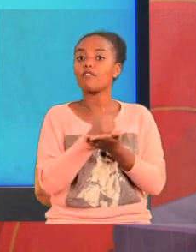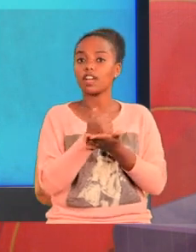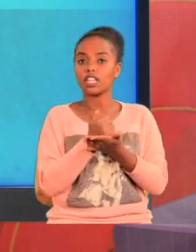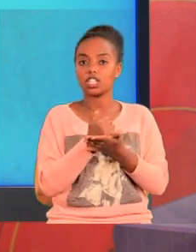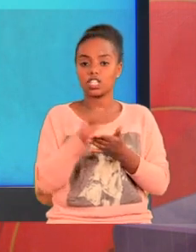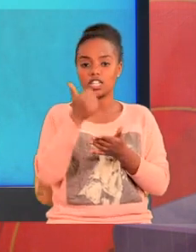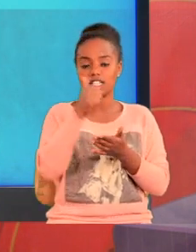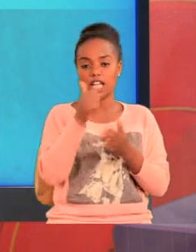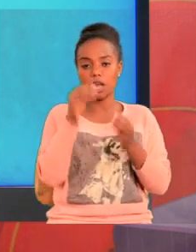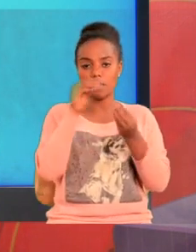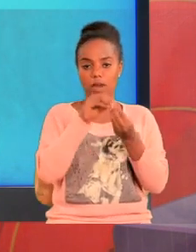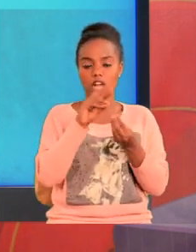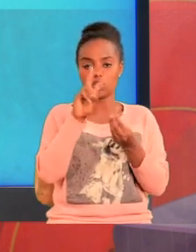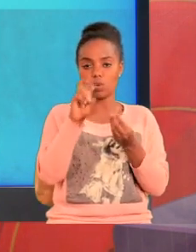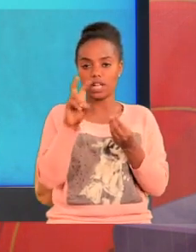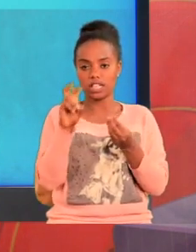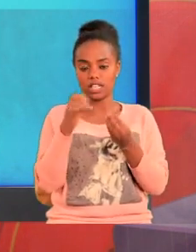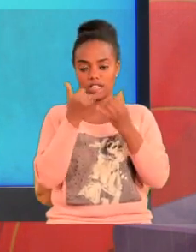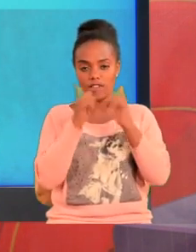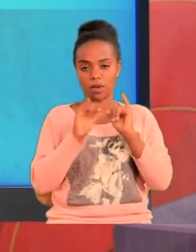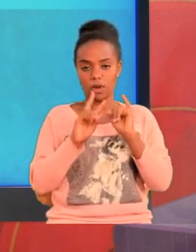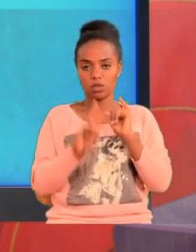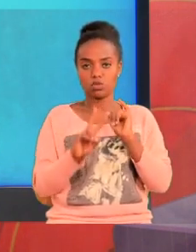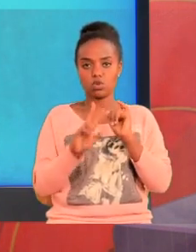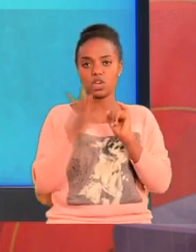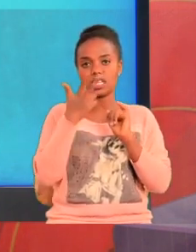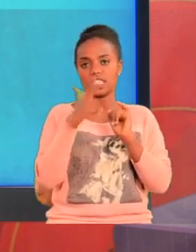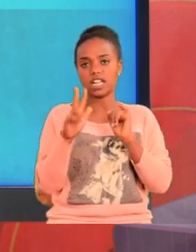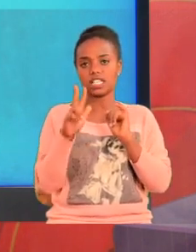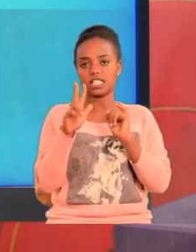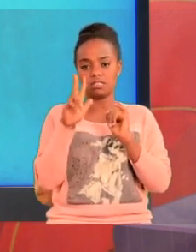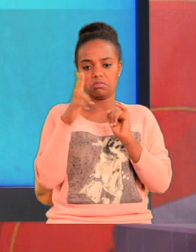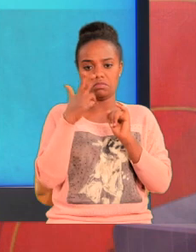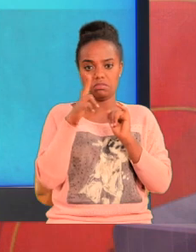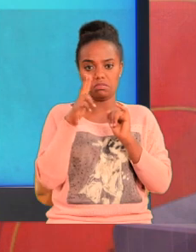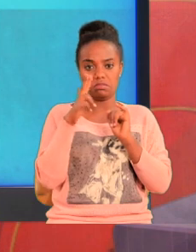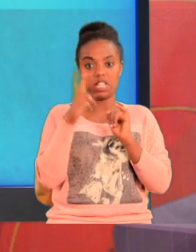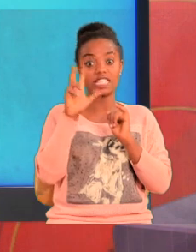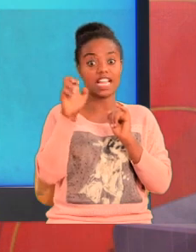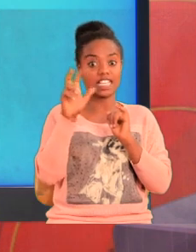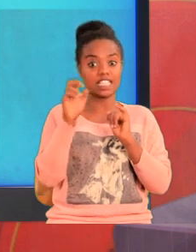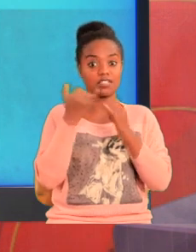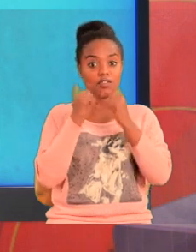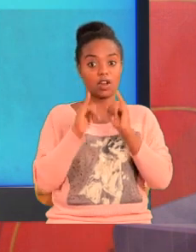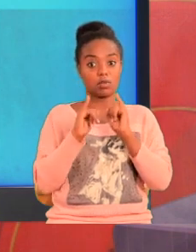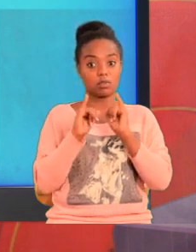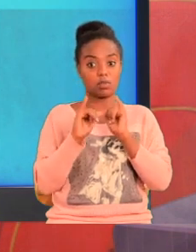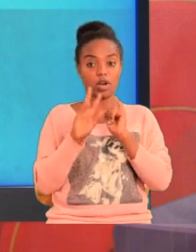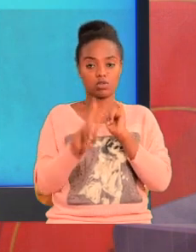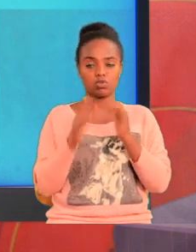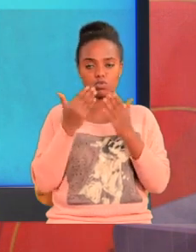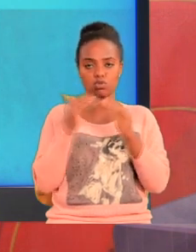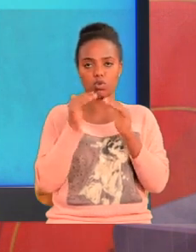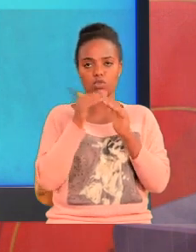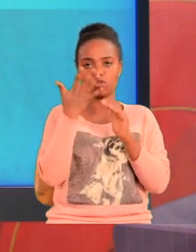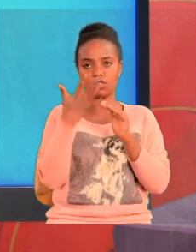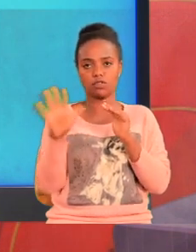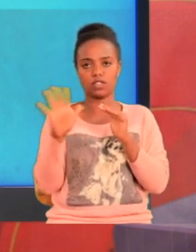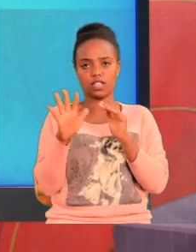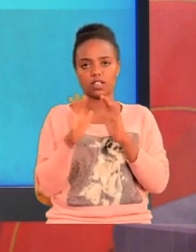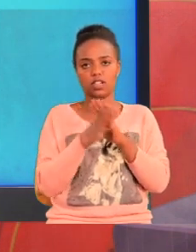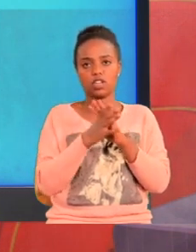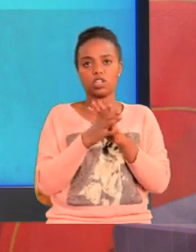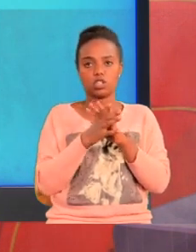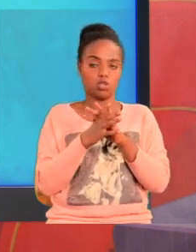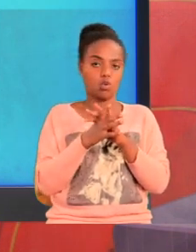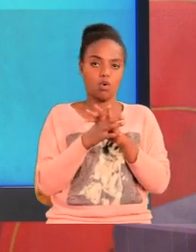10 plus 20 divided by 2, 30 divided by 15. So the class midpoint for the second class it is 15, its